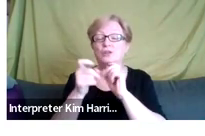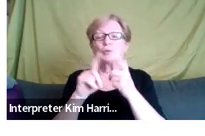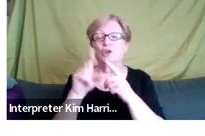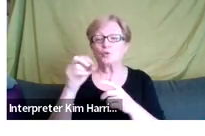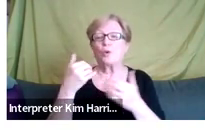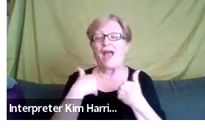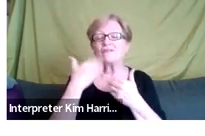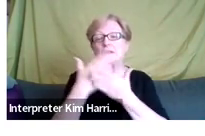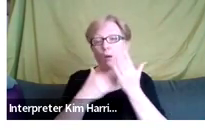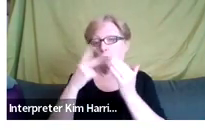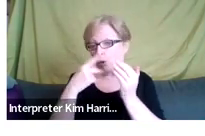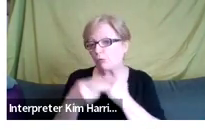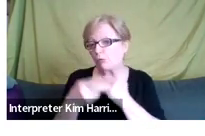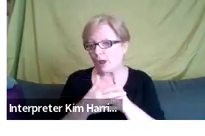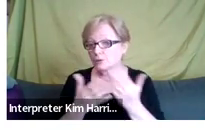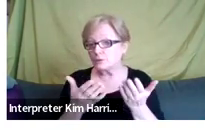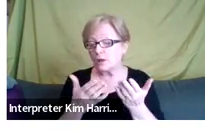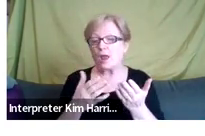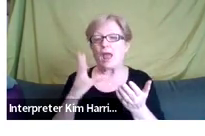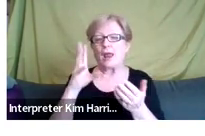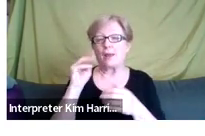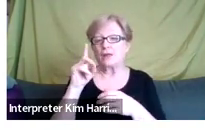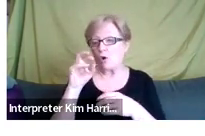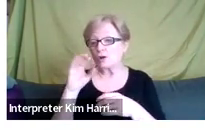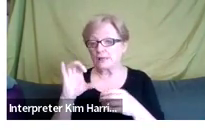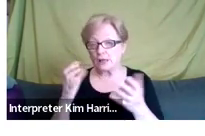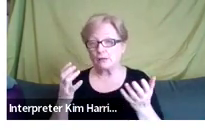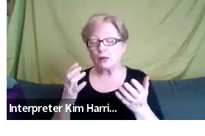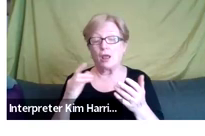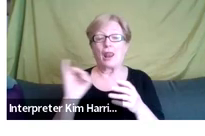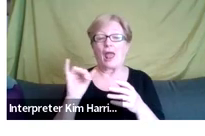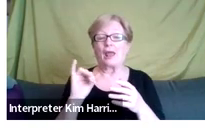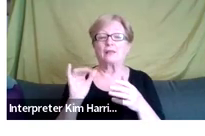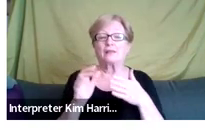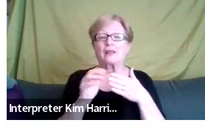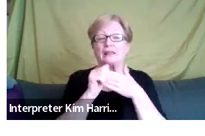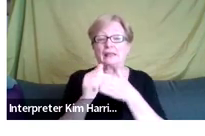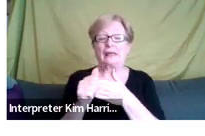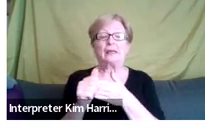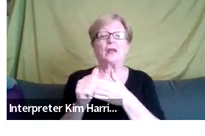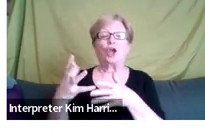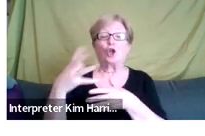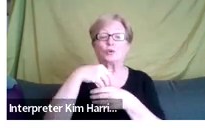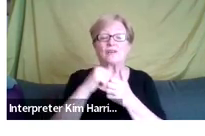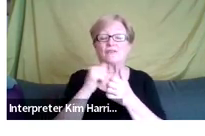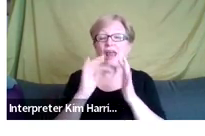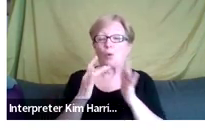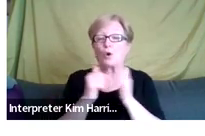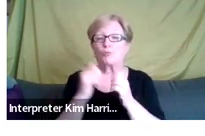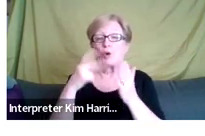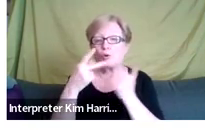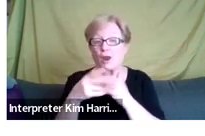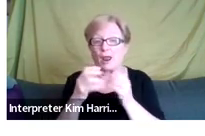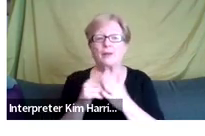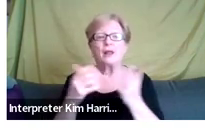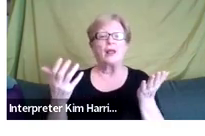different programs at MDRC, like the LEAD Inclusive Network Program. That one is where